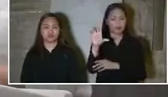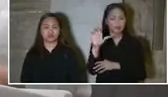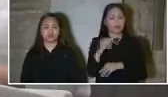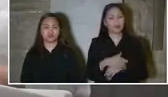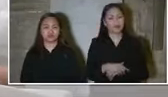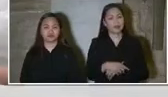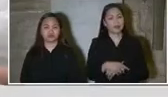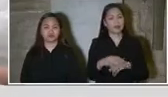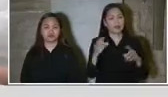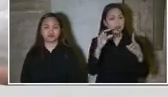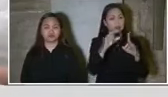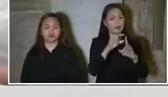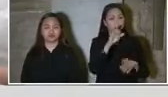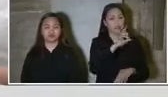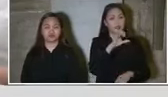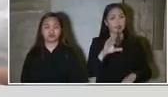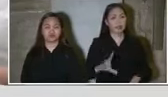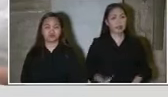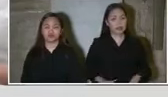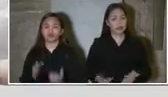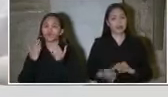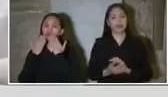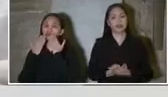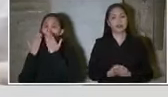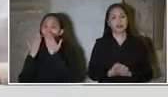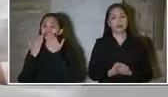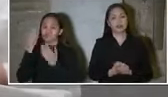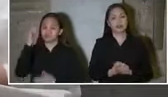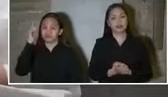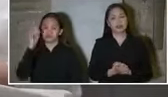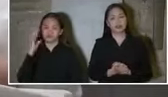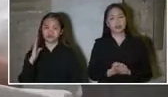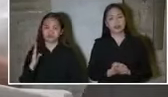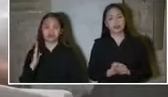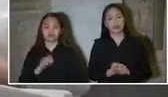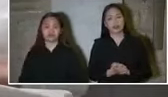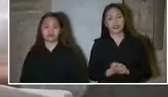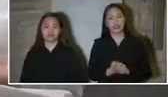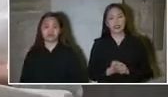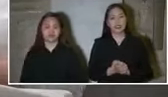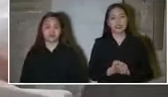The word of the Lord. Thanks be to God.